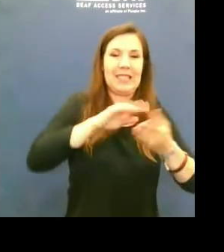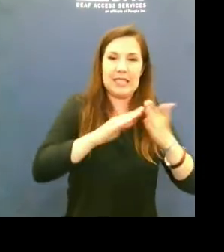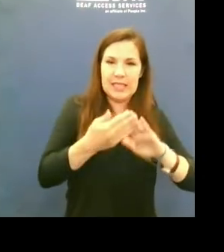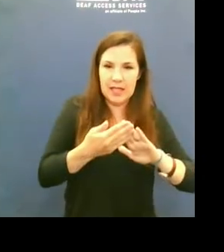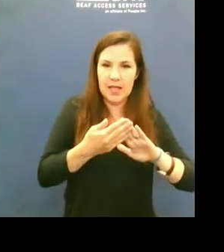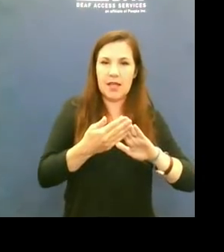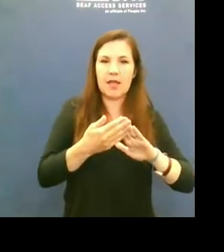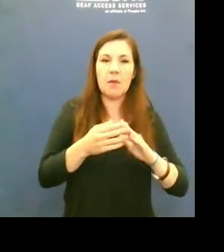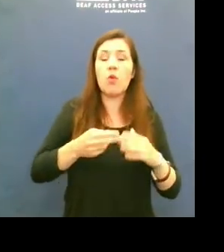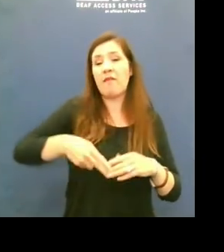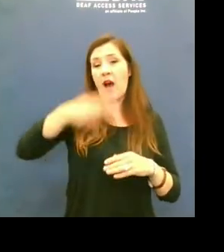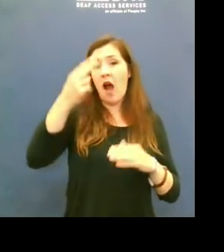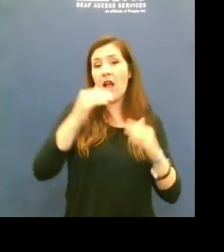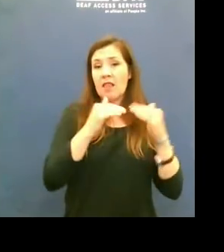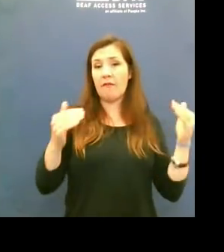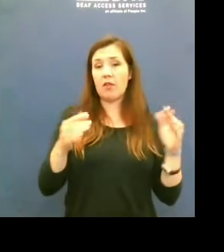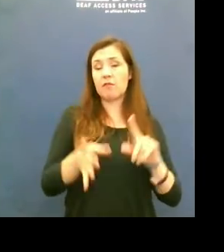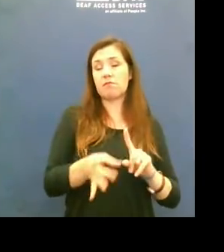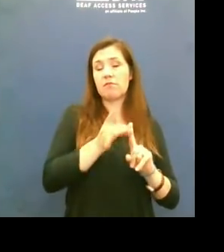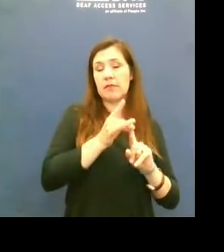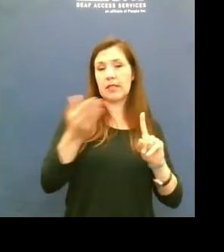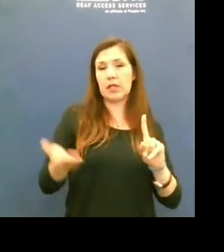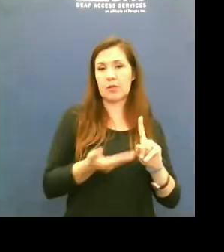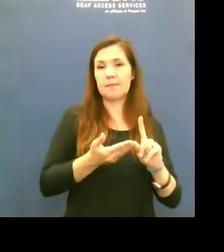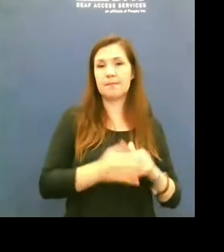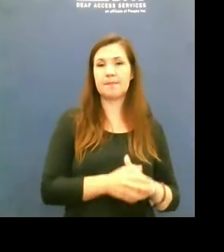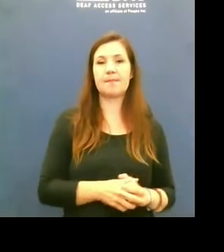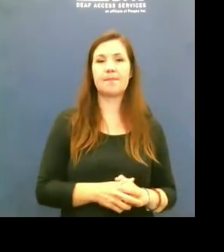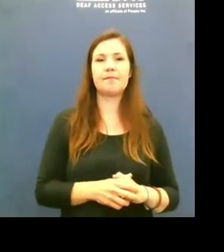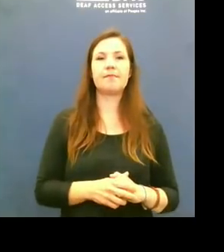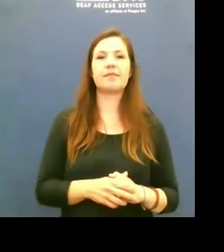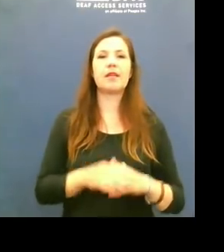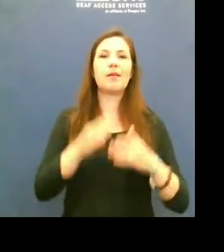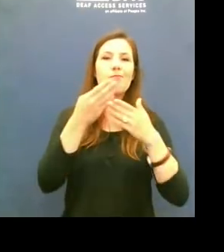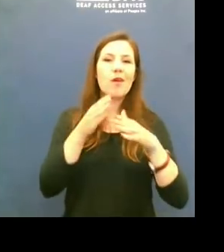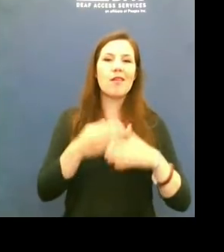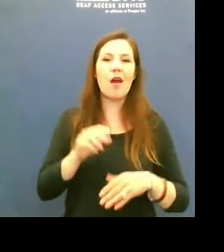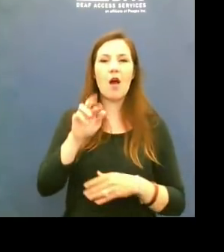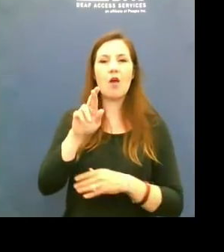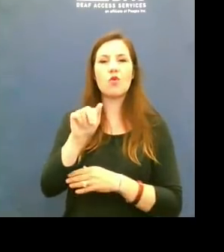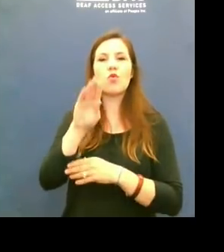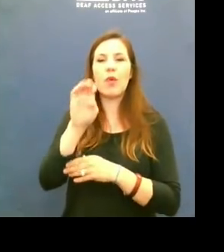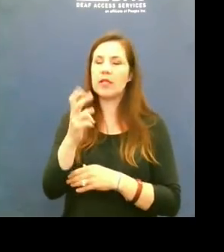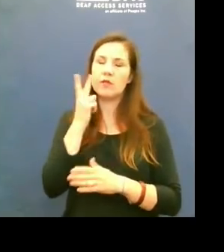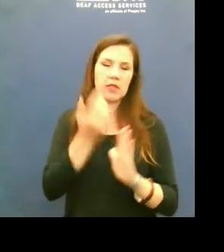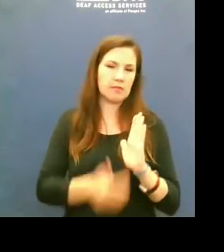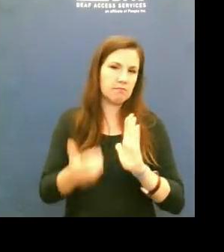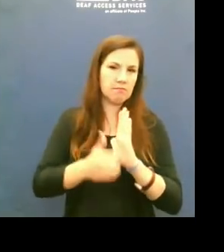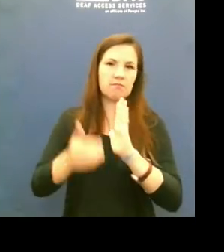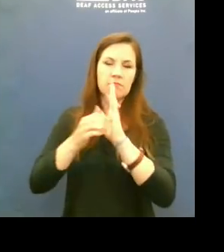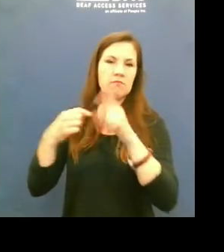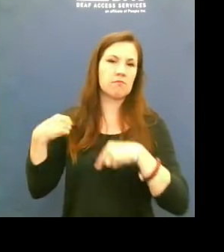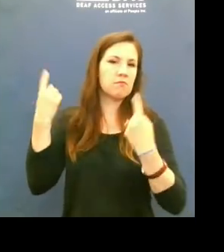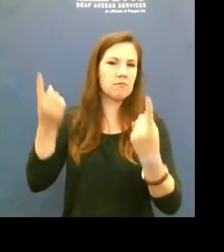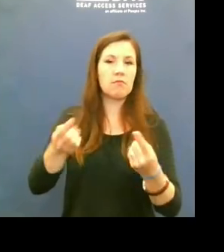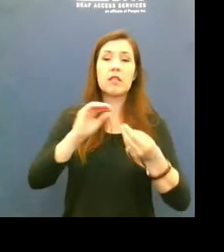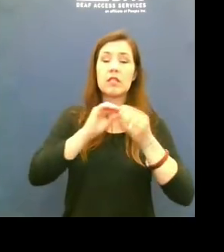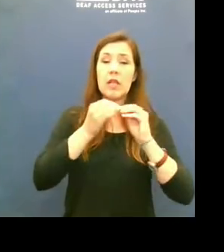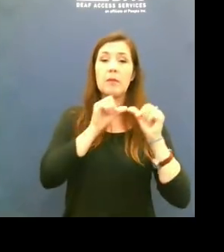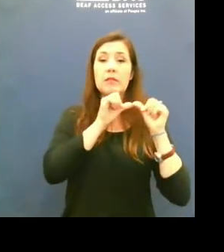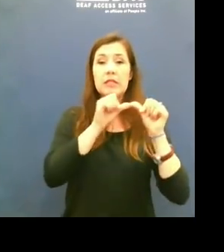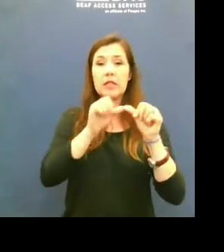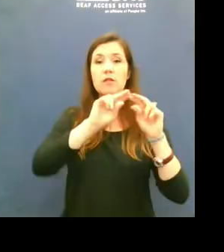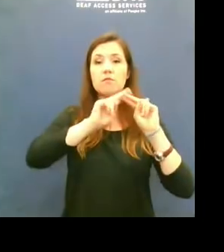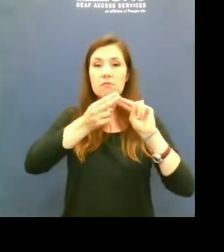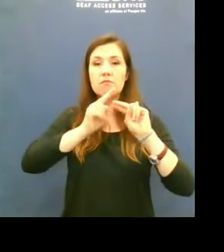high level of contraction there. And then when you break it down by race, you've seen this repeatedly for some time now, and the numbers continue to go